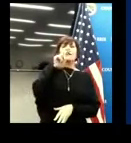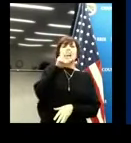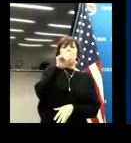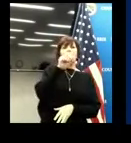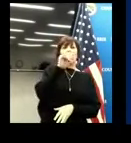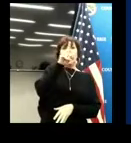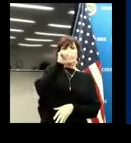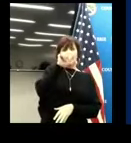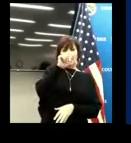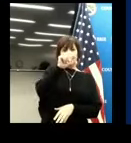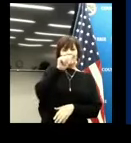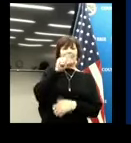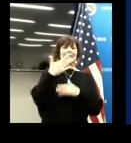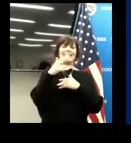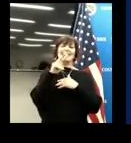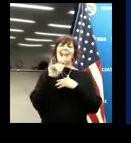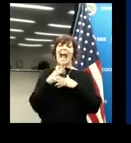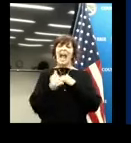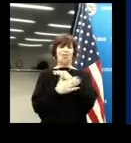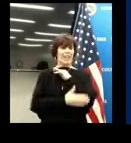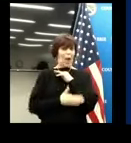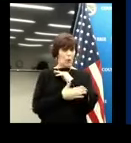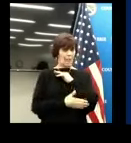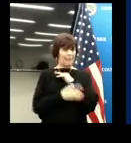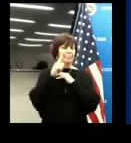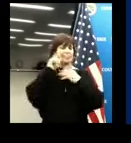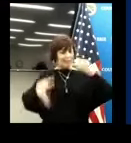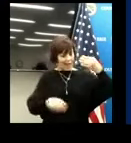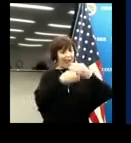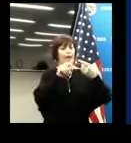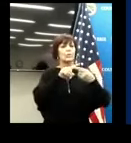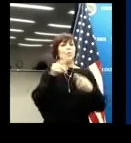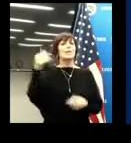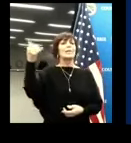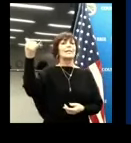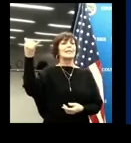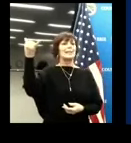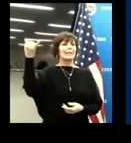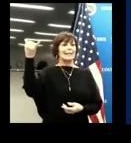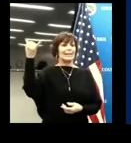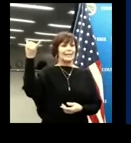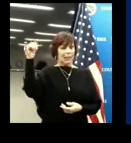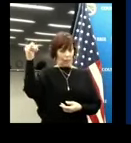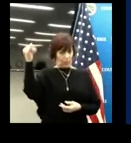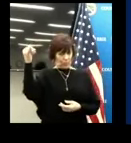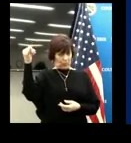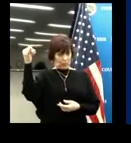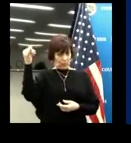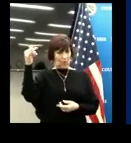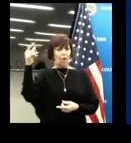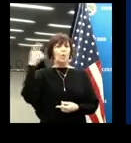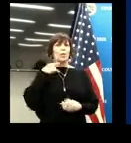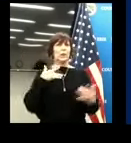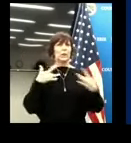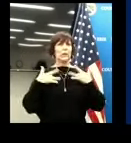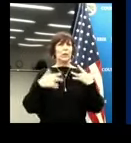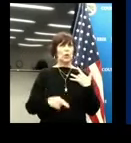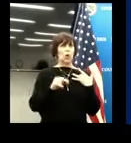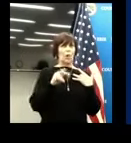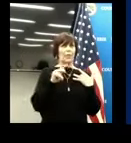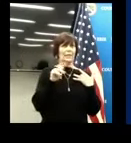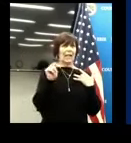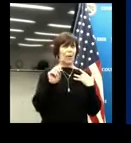in the county of Niagara has been added to the yellow zone. There was very much worry about the growth in cases in North Tonawanda,